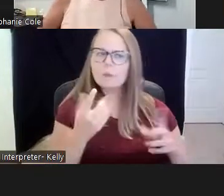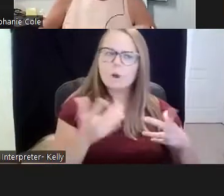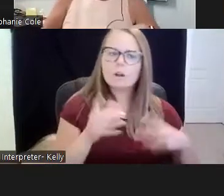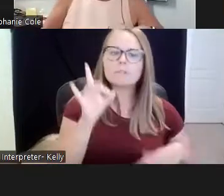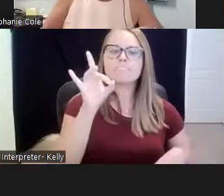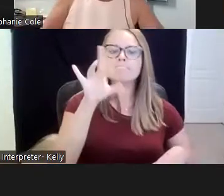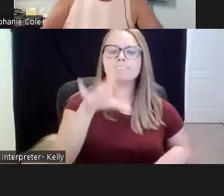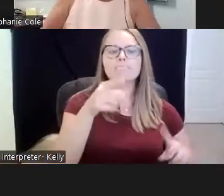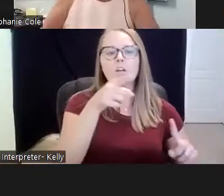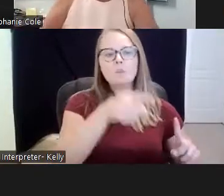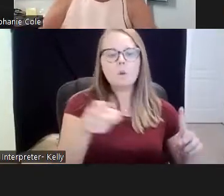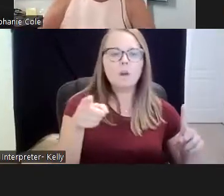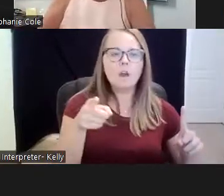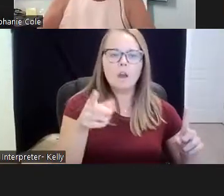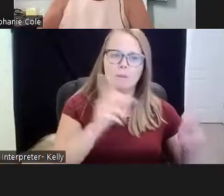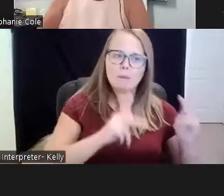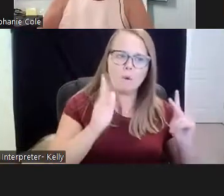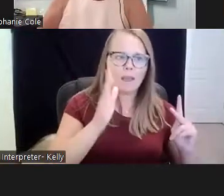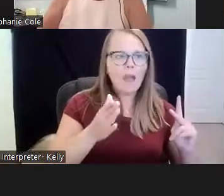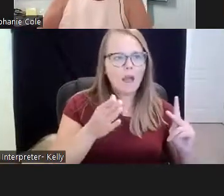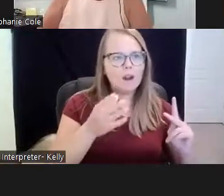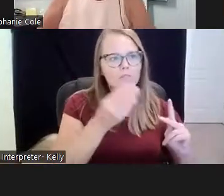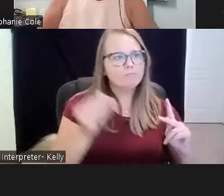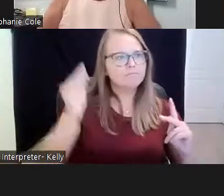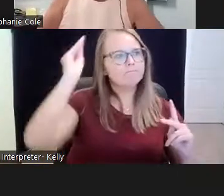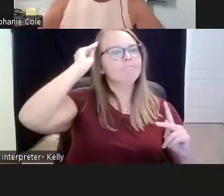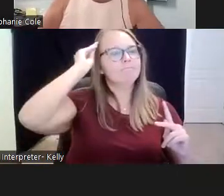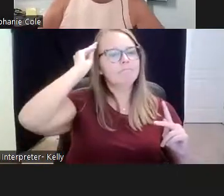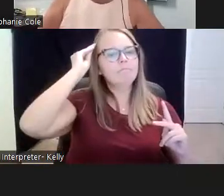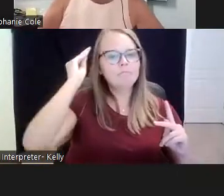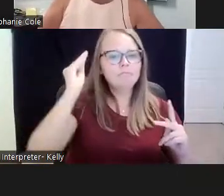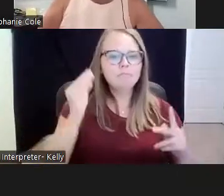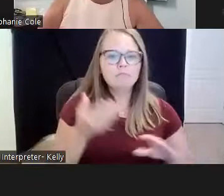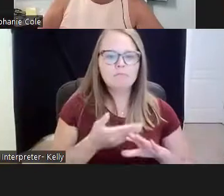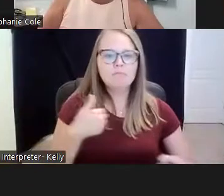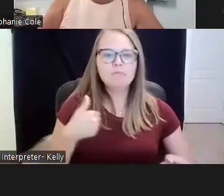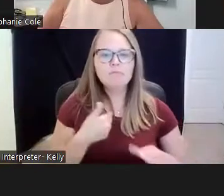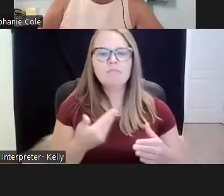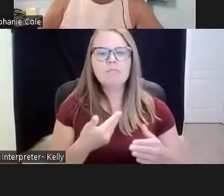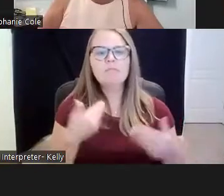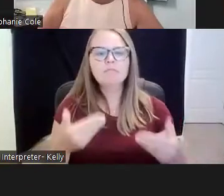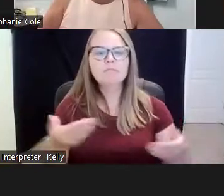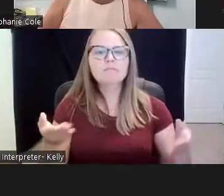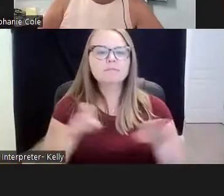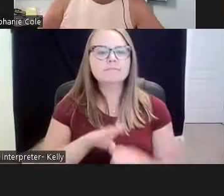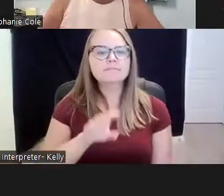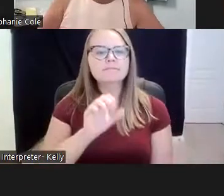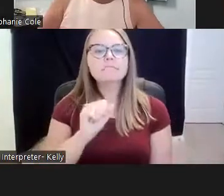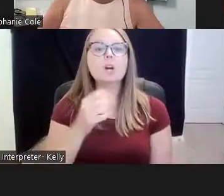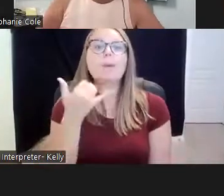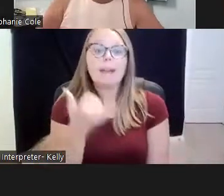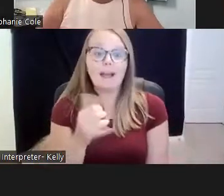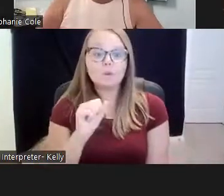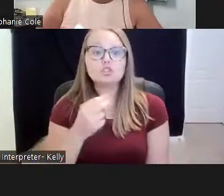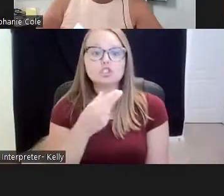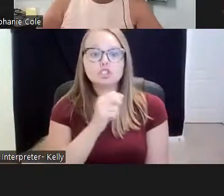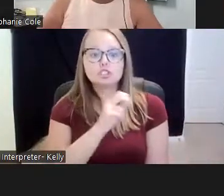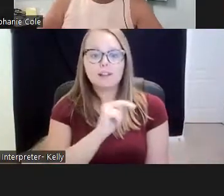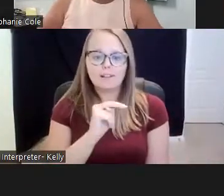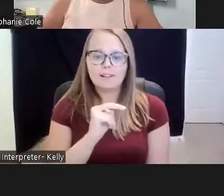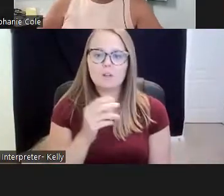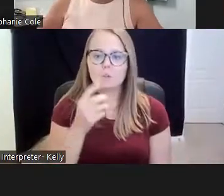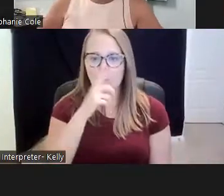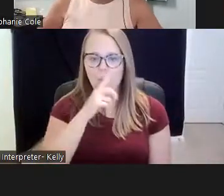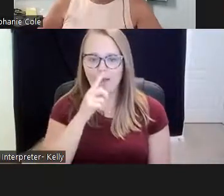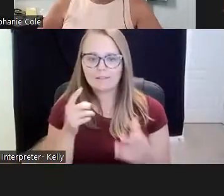thing that you would leave people with as we're closing out the panel? So Shannon, would you now tackle the